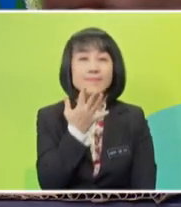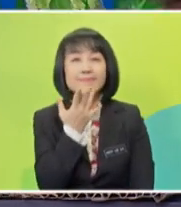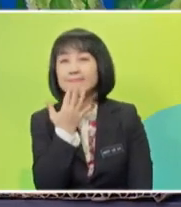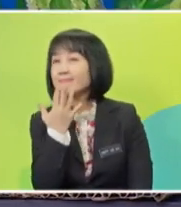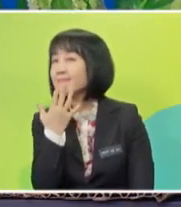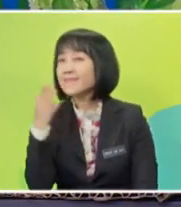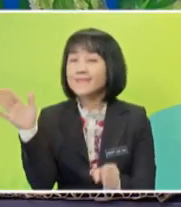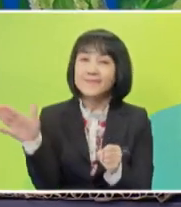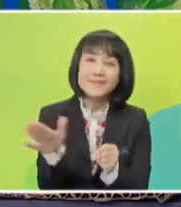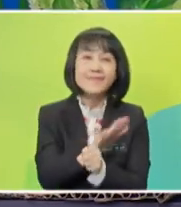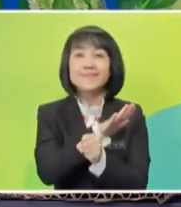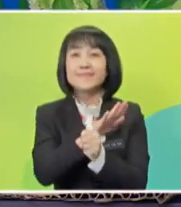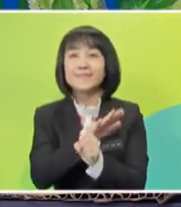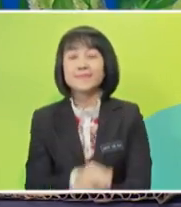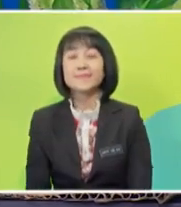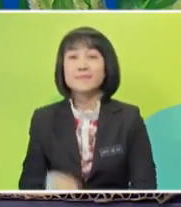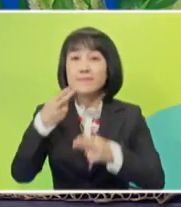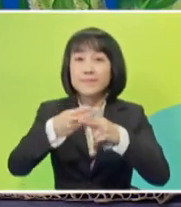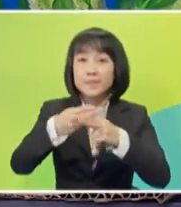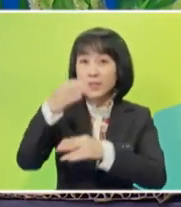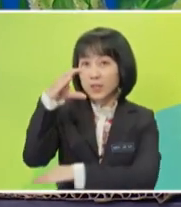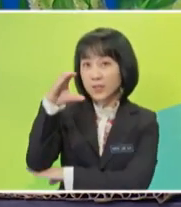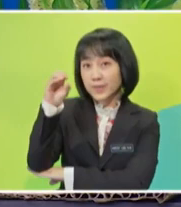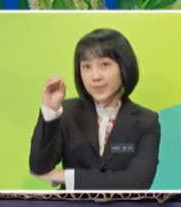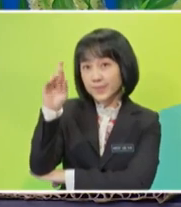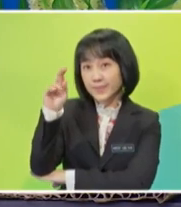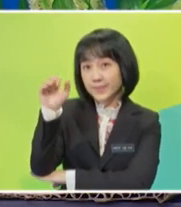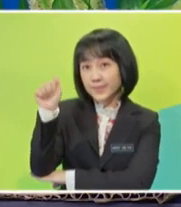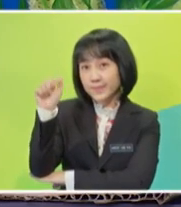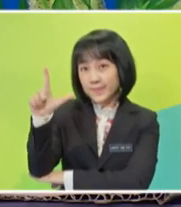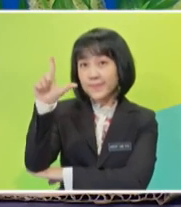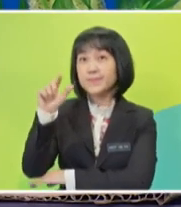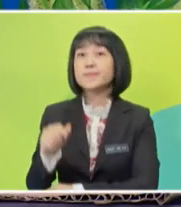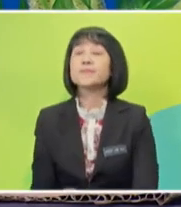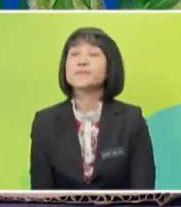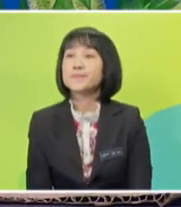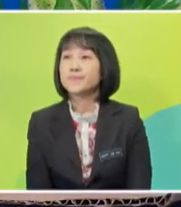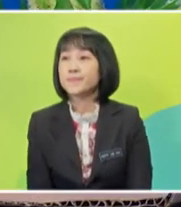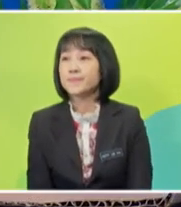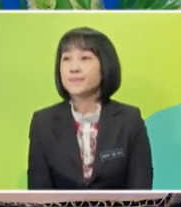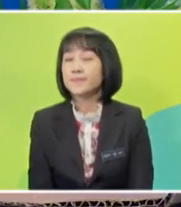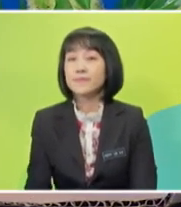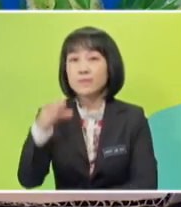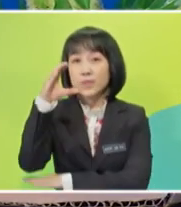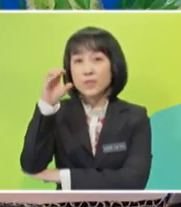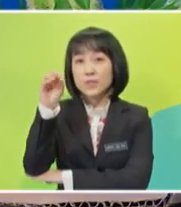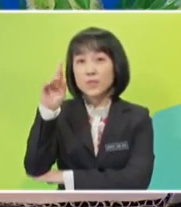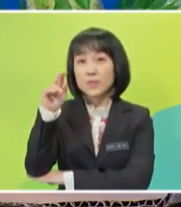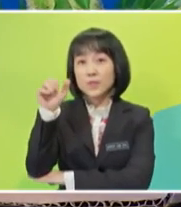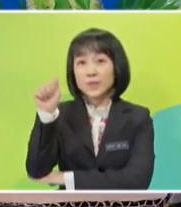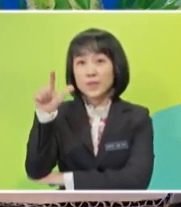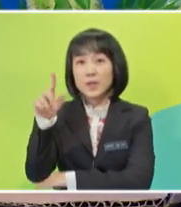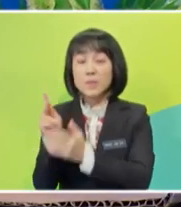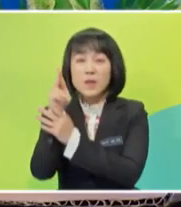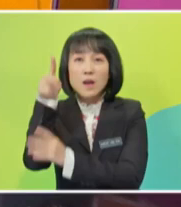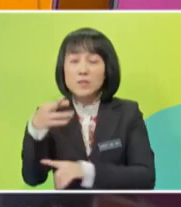here, they're actually called corals. So most people think that corals are actually plants or they could be rocks, but no, you're